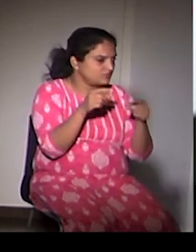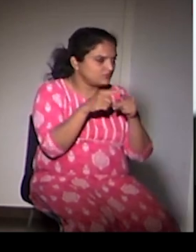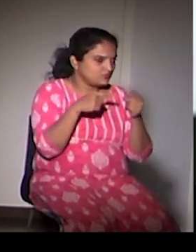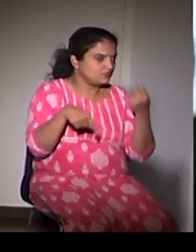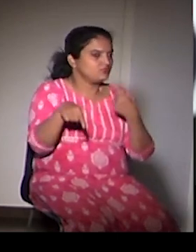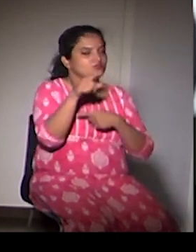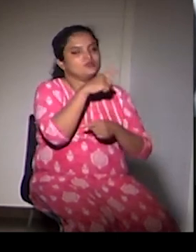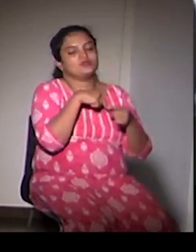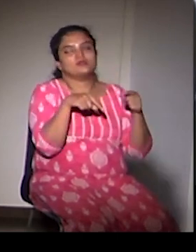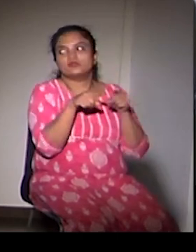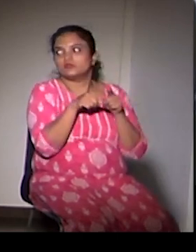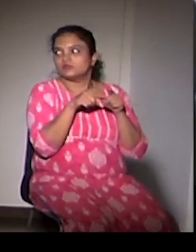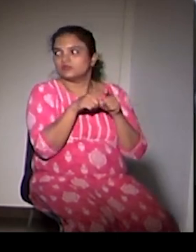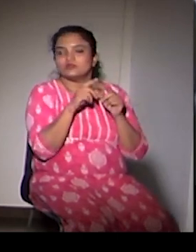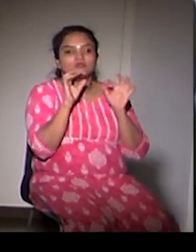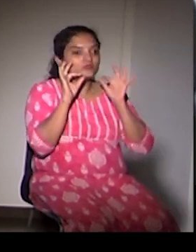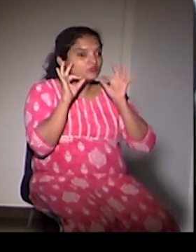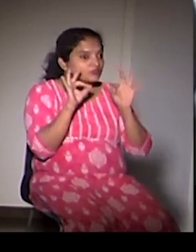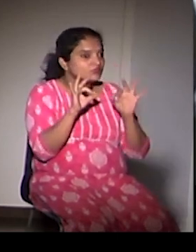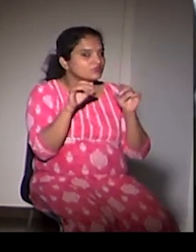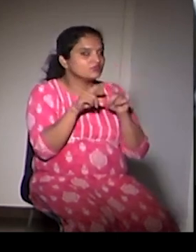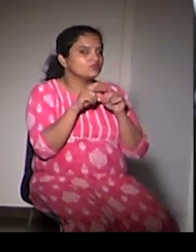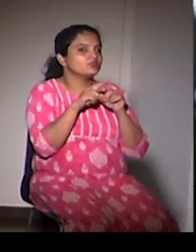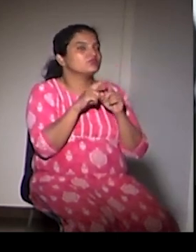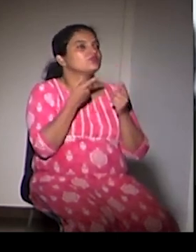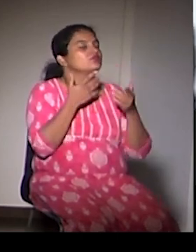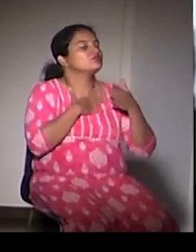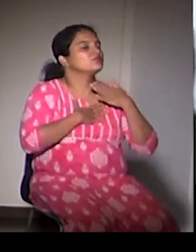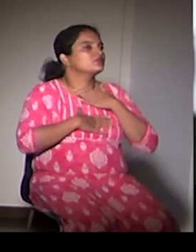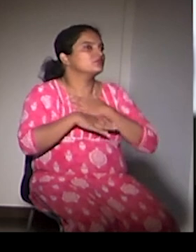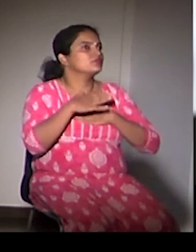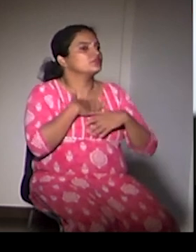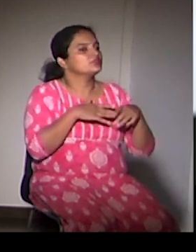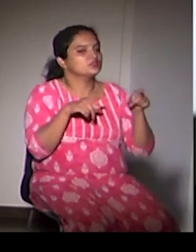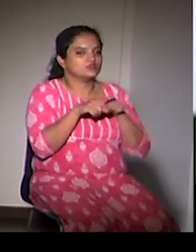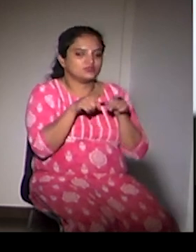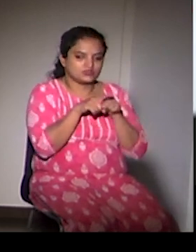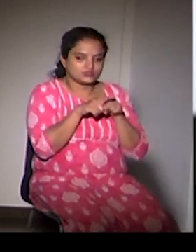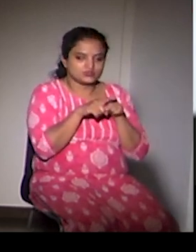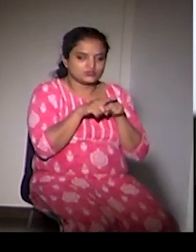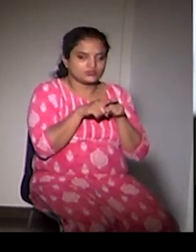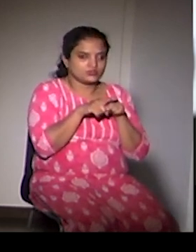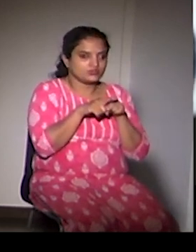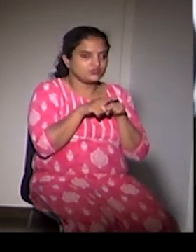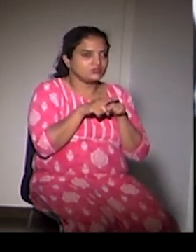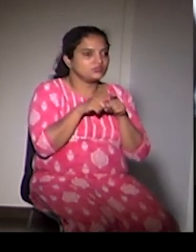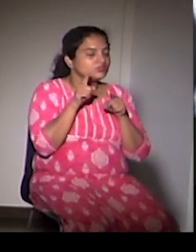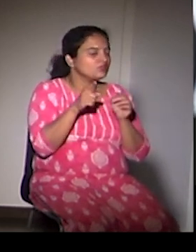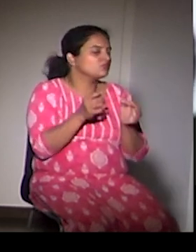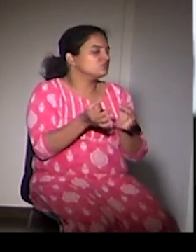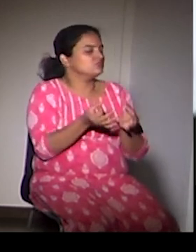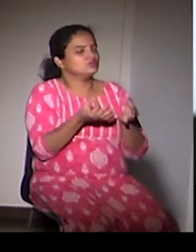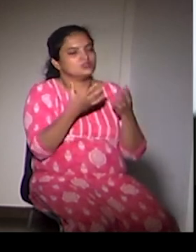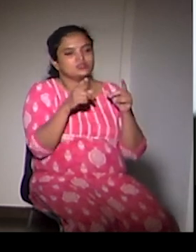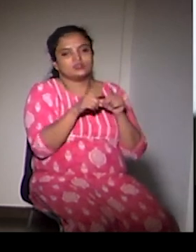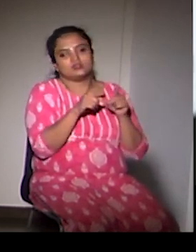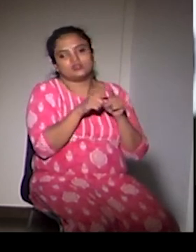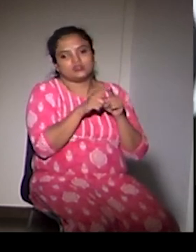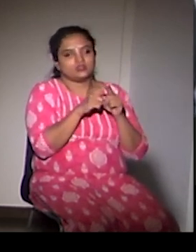arranged around, very nice, peaceful parks. And they do have some of the best preserved tile